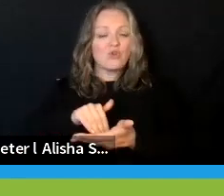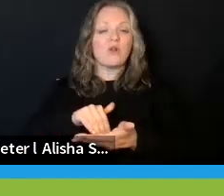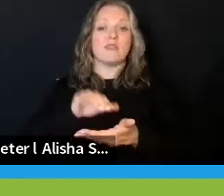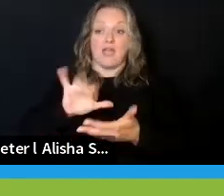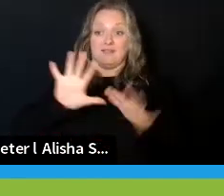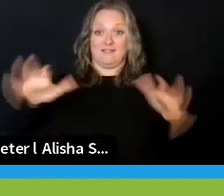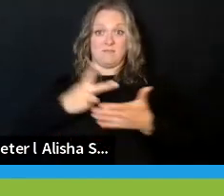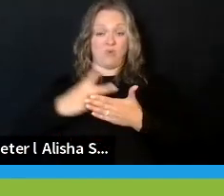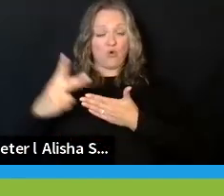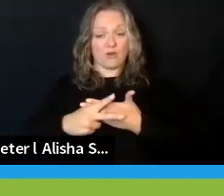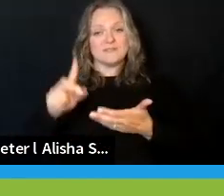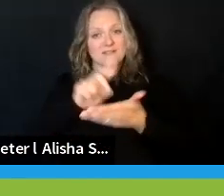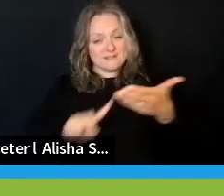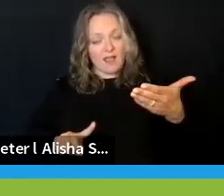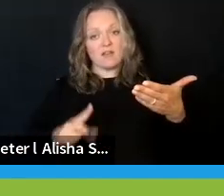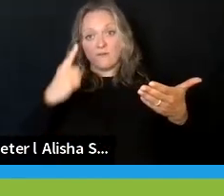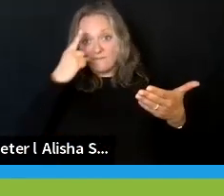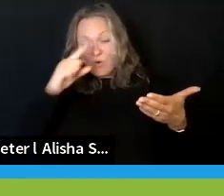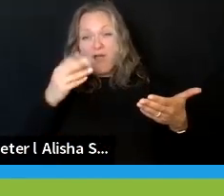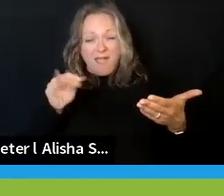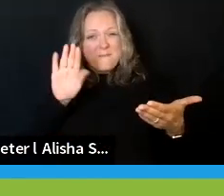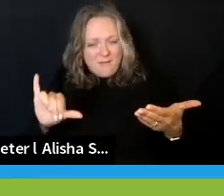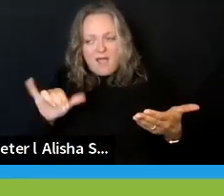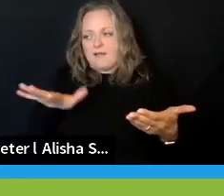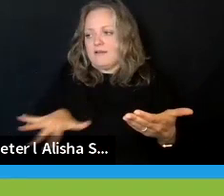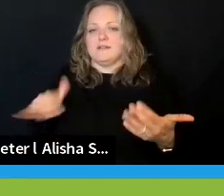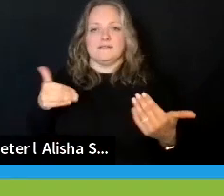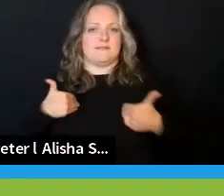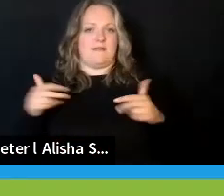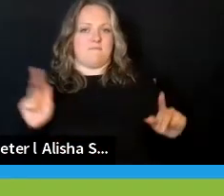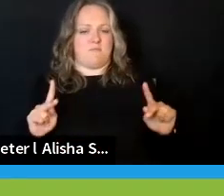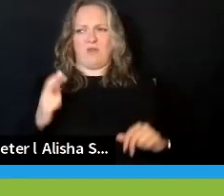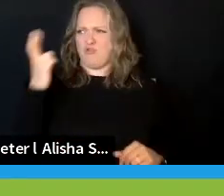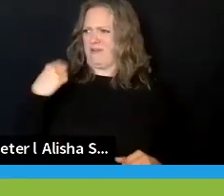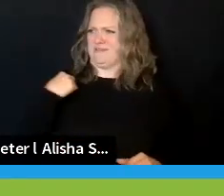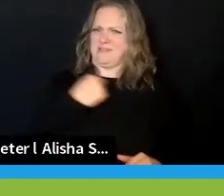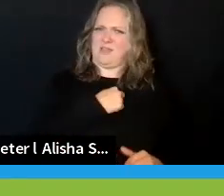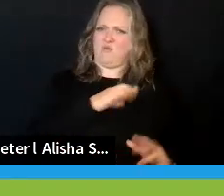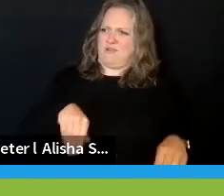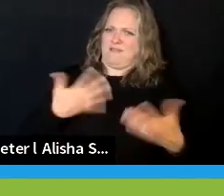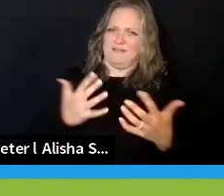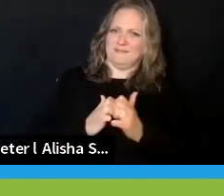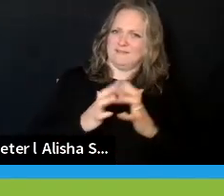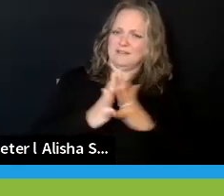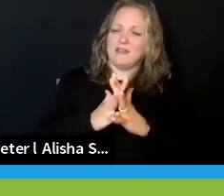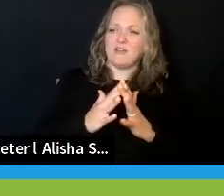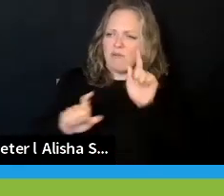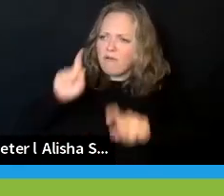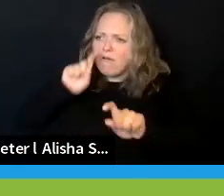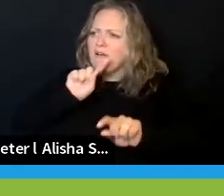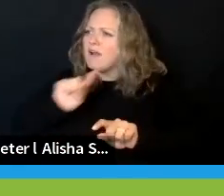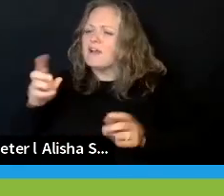youth. And the whole reason those came about is because we saw that services and resources were